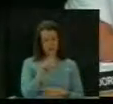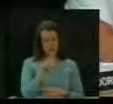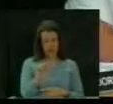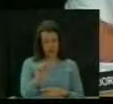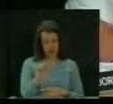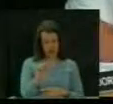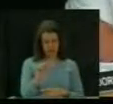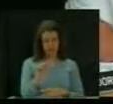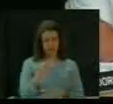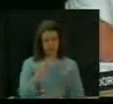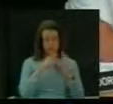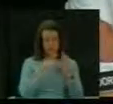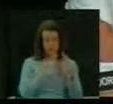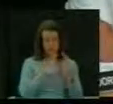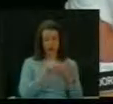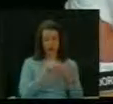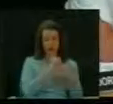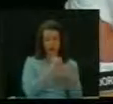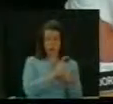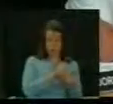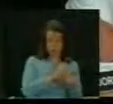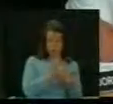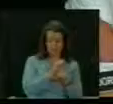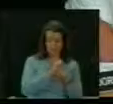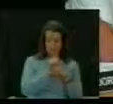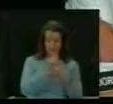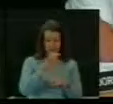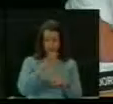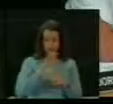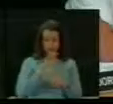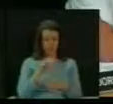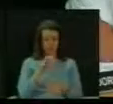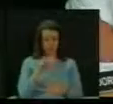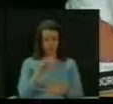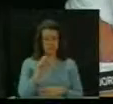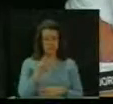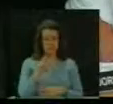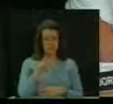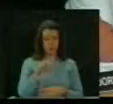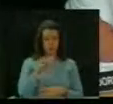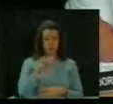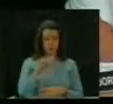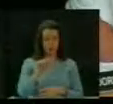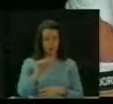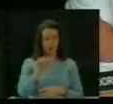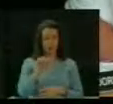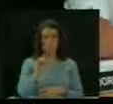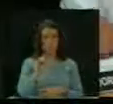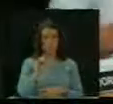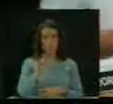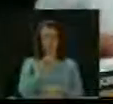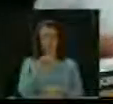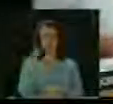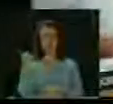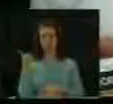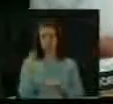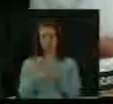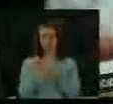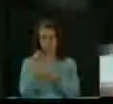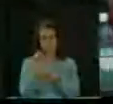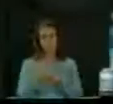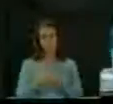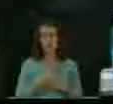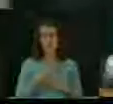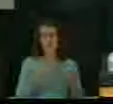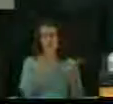910. This is a resolution requesting the Knox County District Attorney General to investigate at the appropriate time the